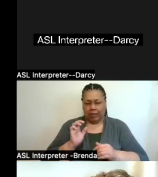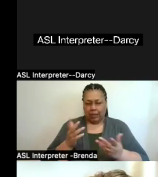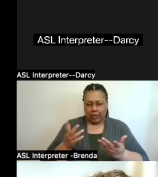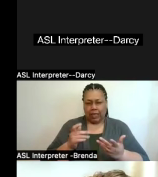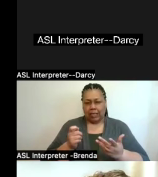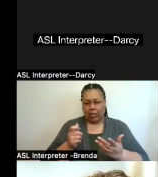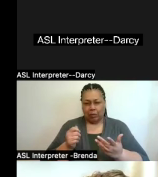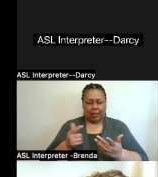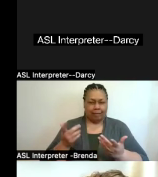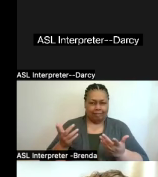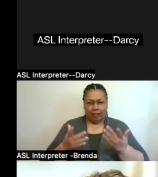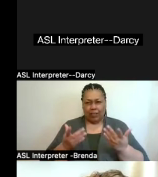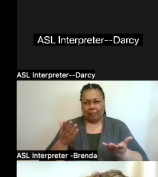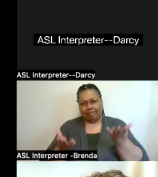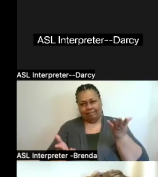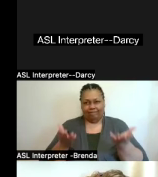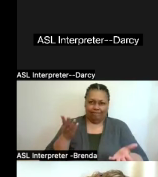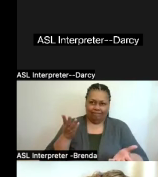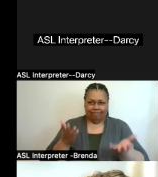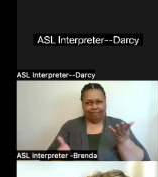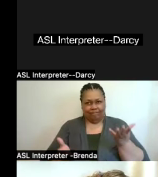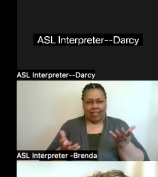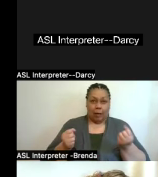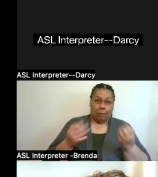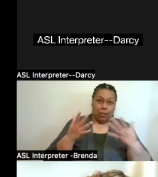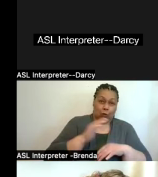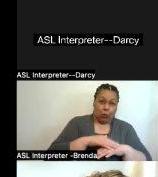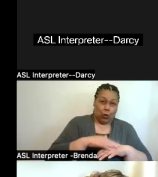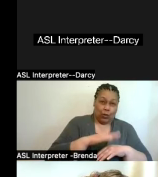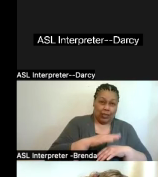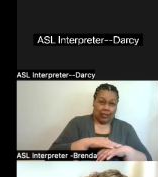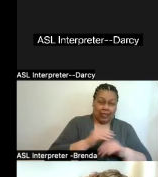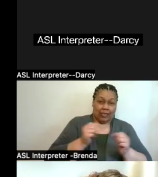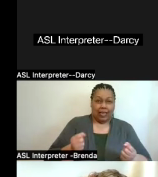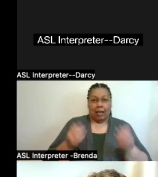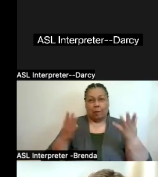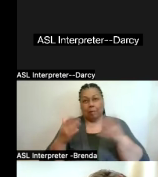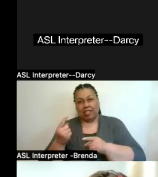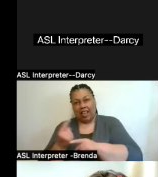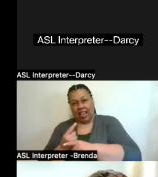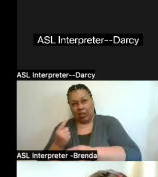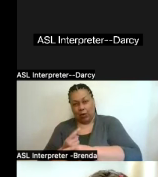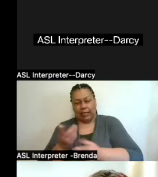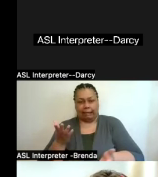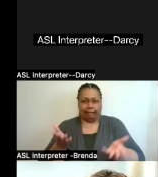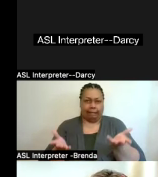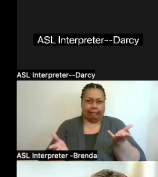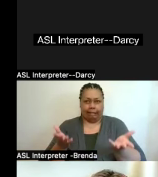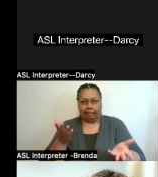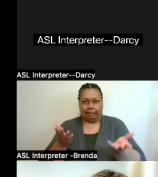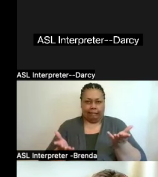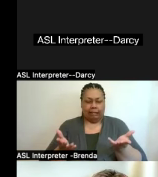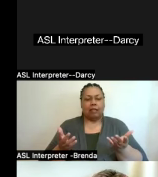a bit of a trade-off sometimes between the amount of warning time and the alert accuracy. So I wanted